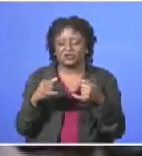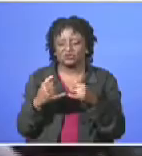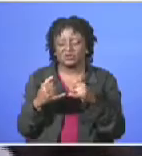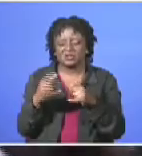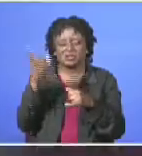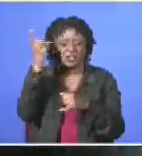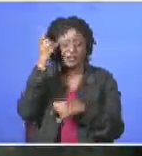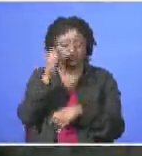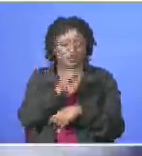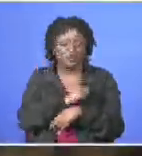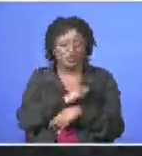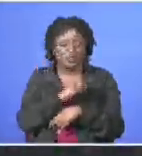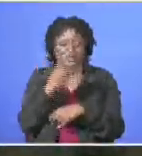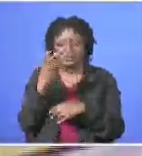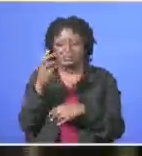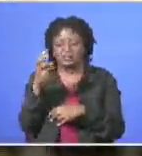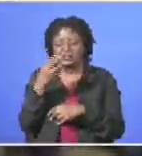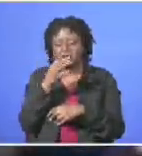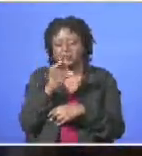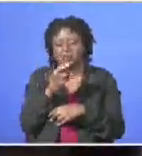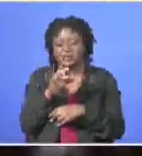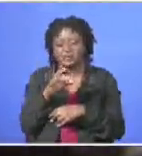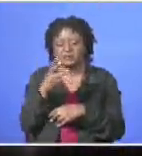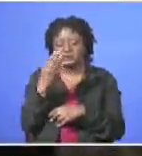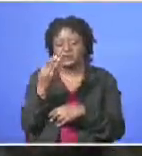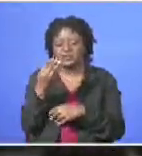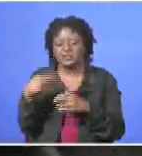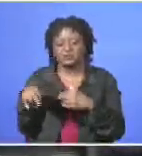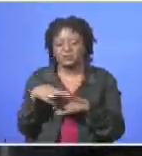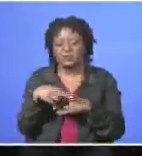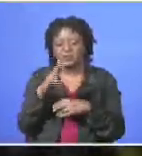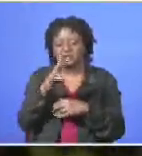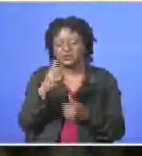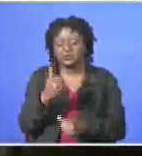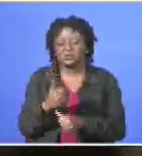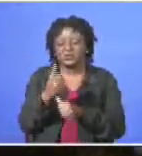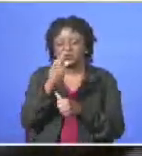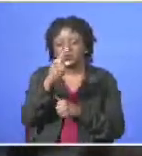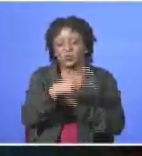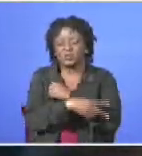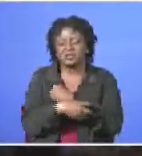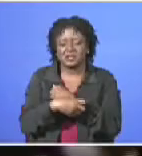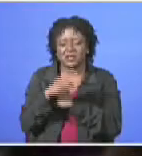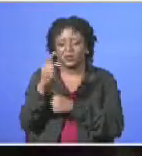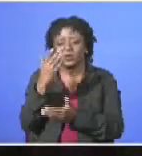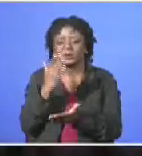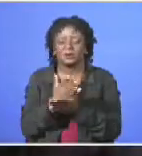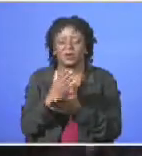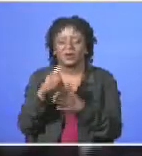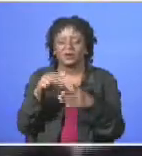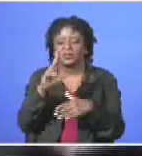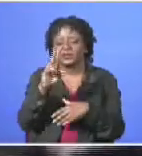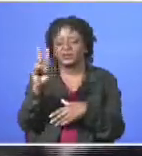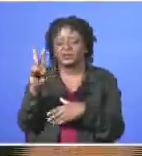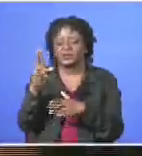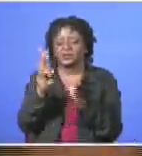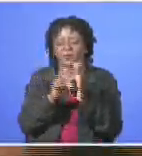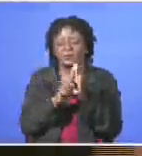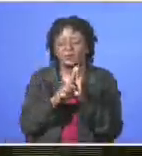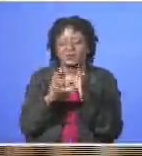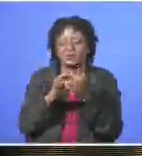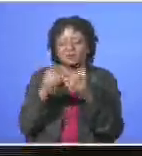7 of 13 from the field, with 14 rebounds and 2 assists and 1 steal, as well as a block in 32 minutes of play in the